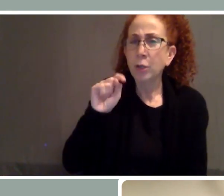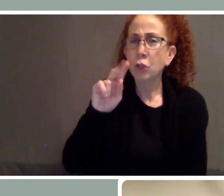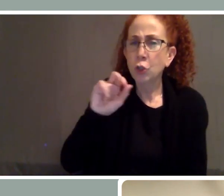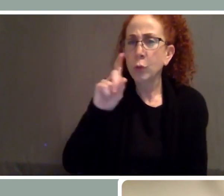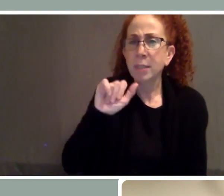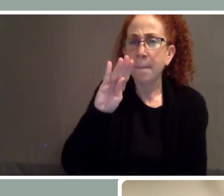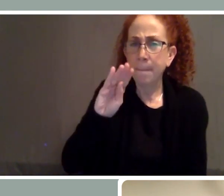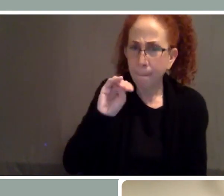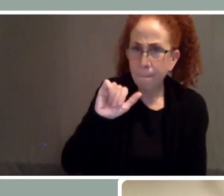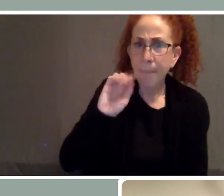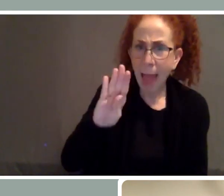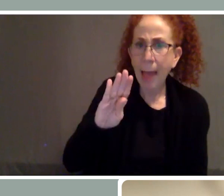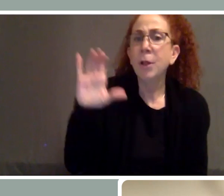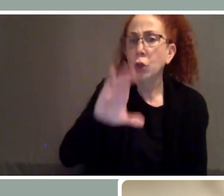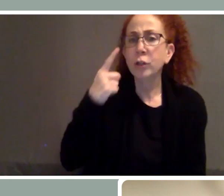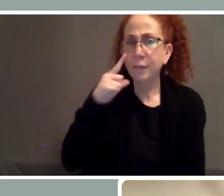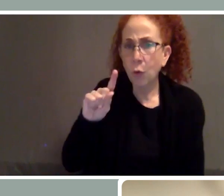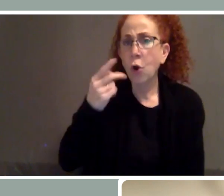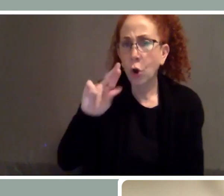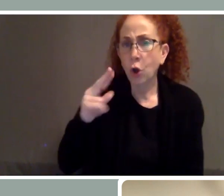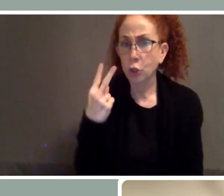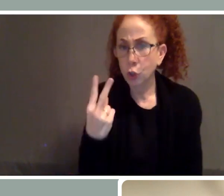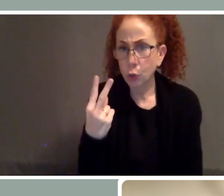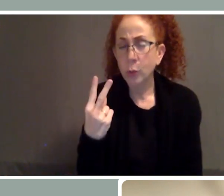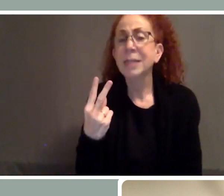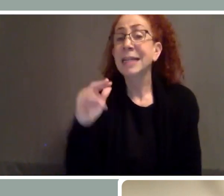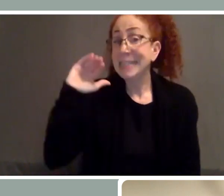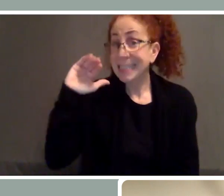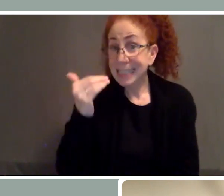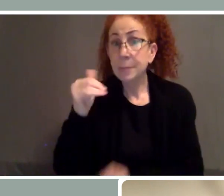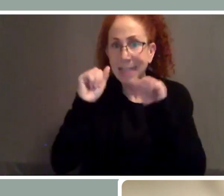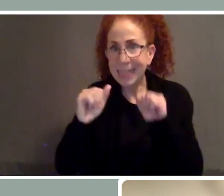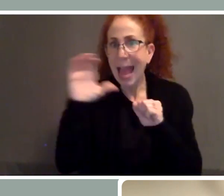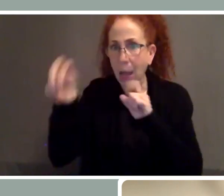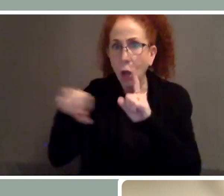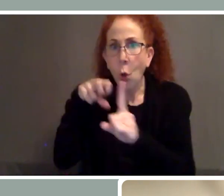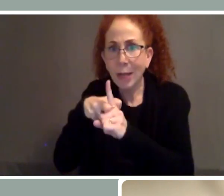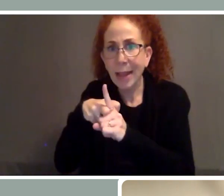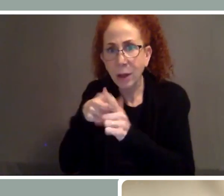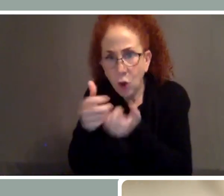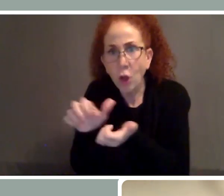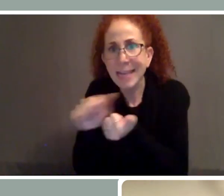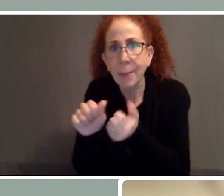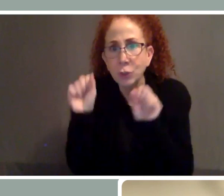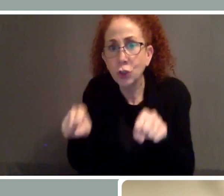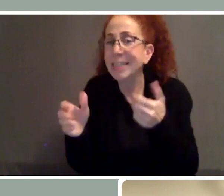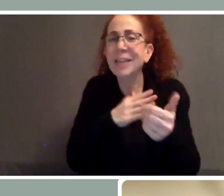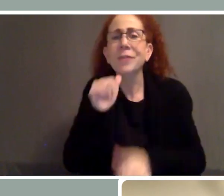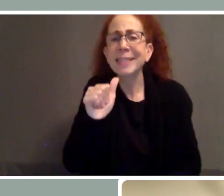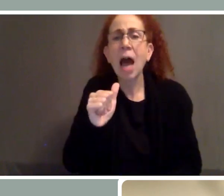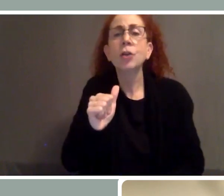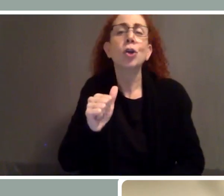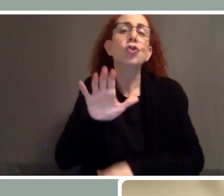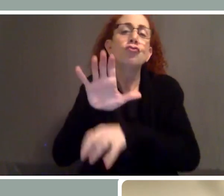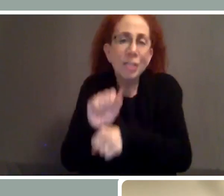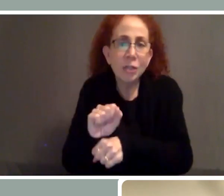for HER2. And what we've recognized is that it appears to be able to locate it and do damage, even if it's not traditionally HER2